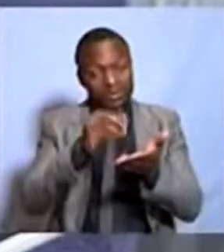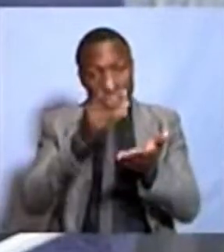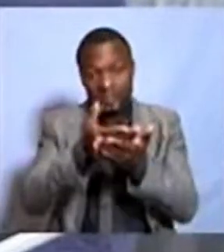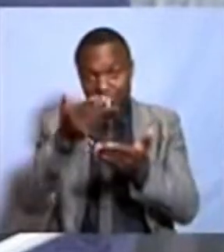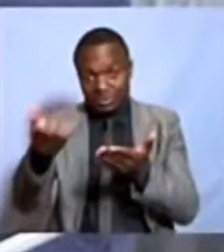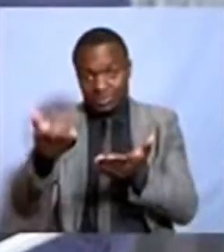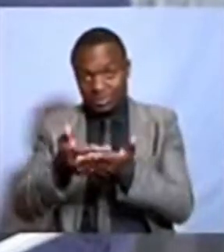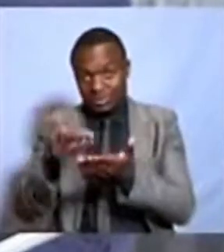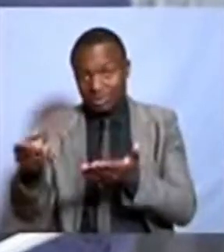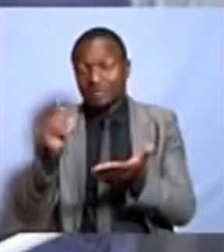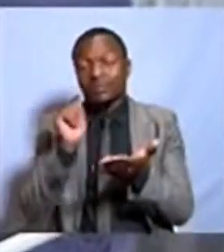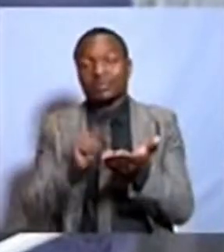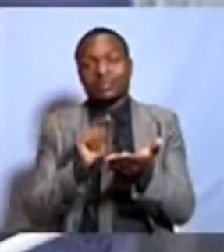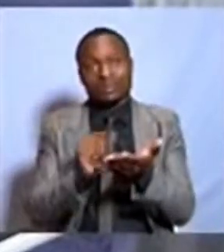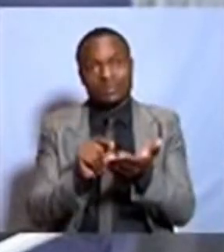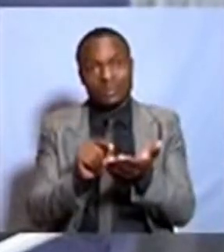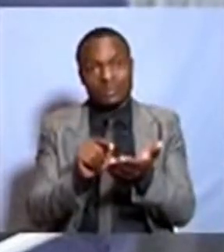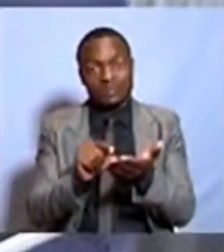of these